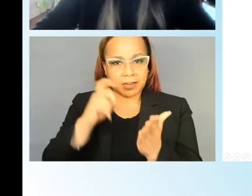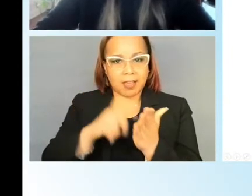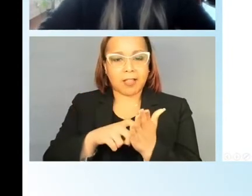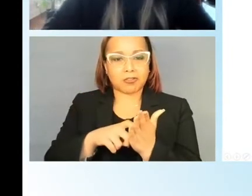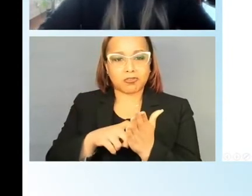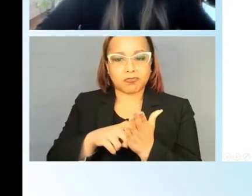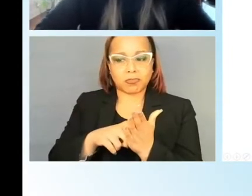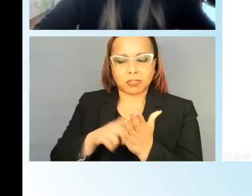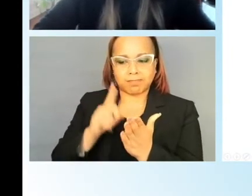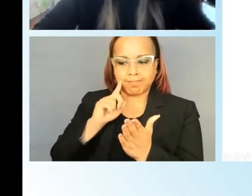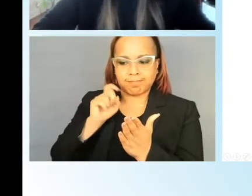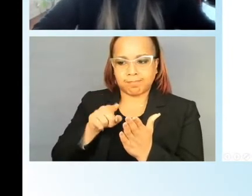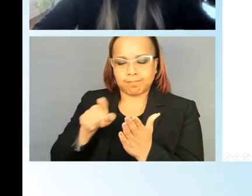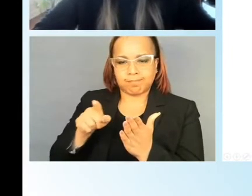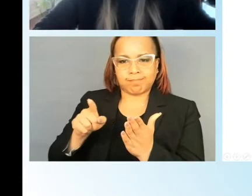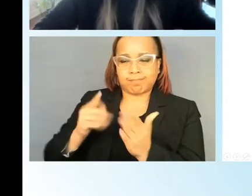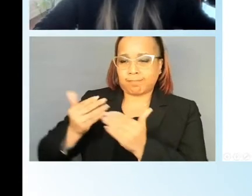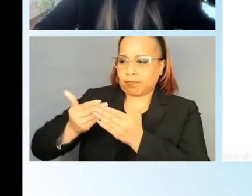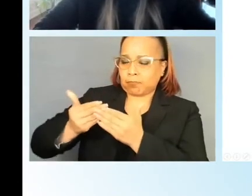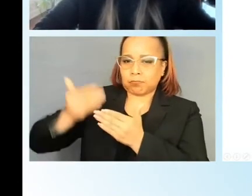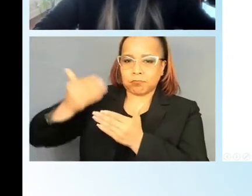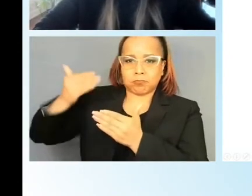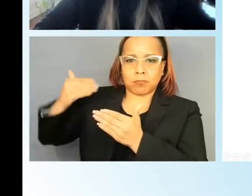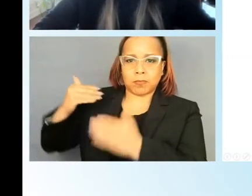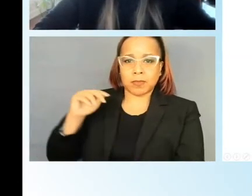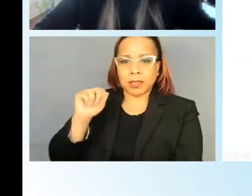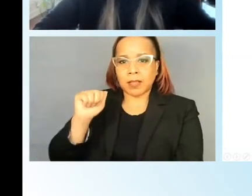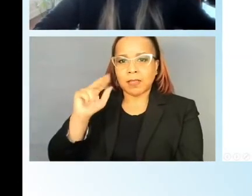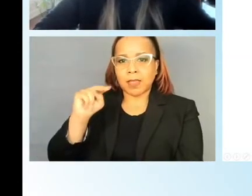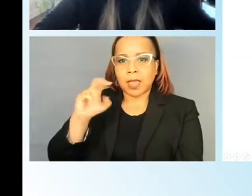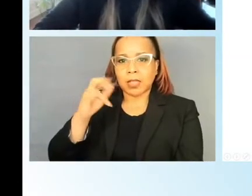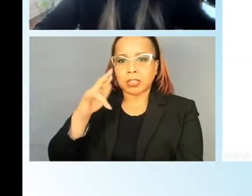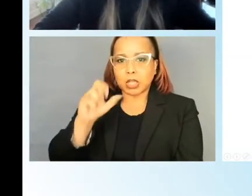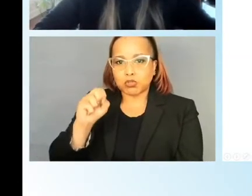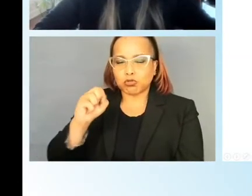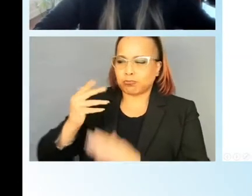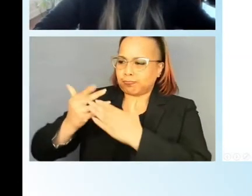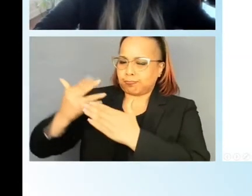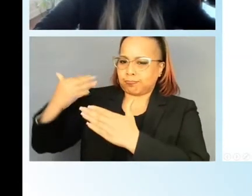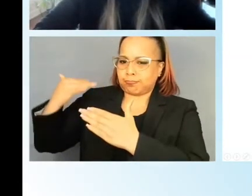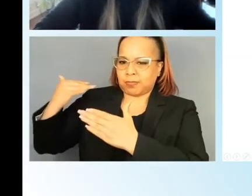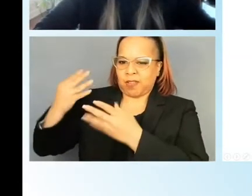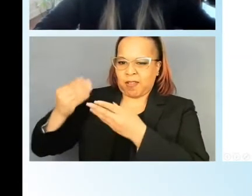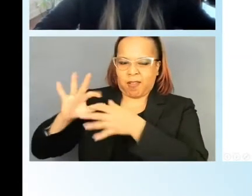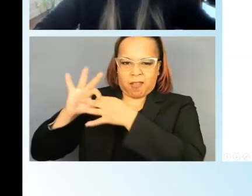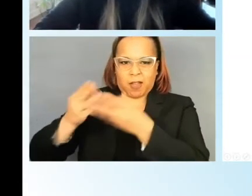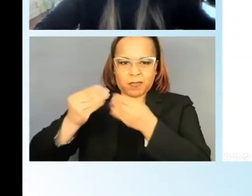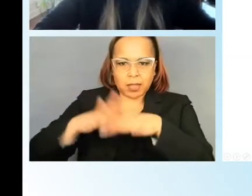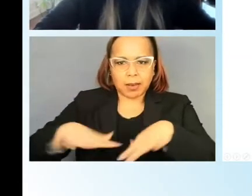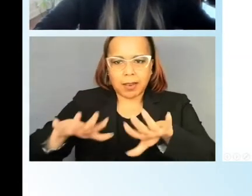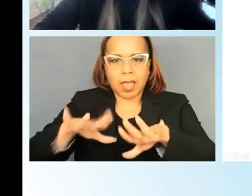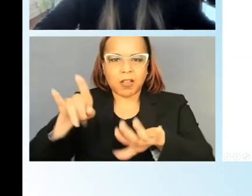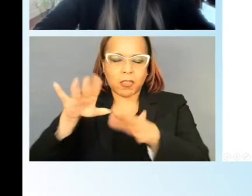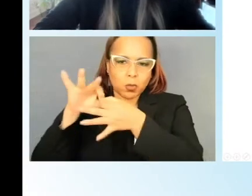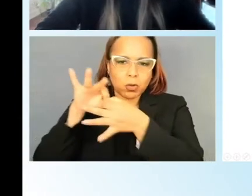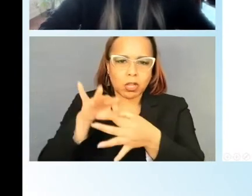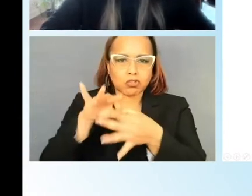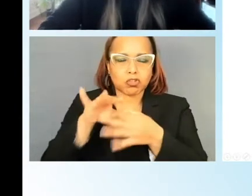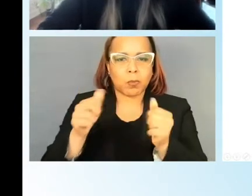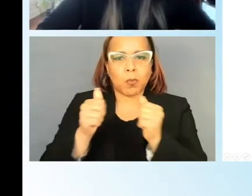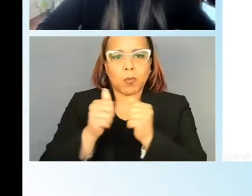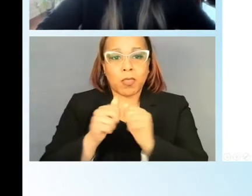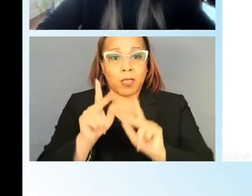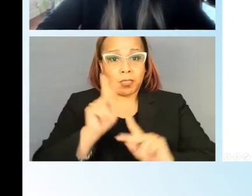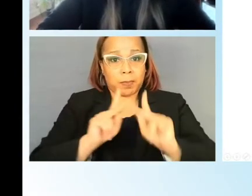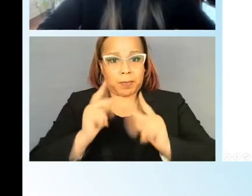the ancestral peoples of the land in perpetuity and their relationship with the people that live